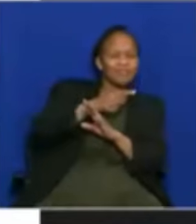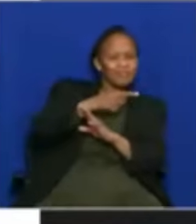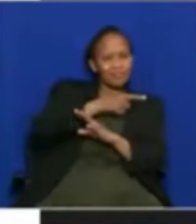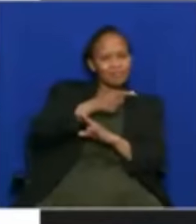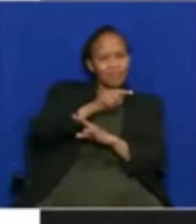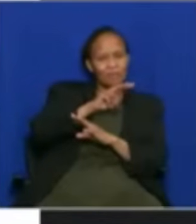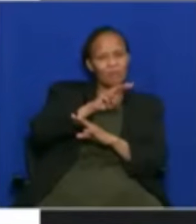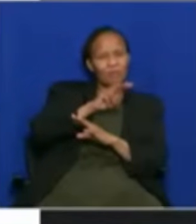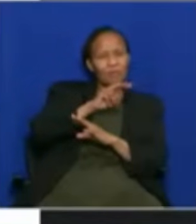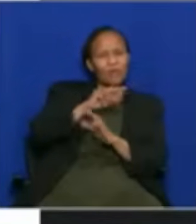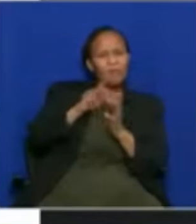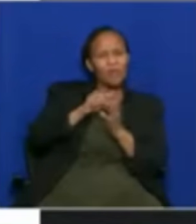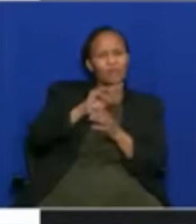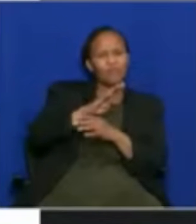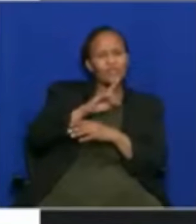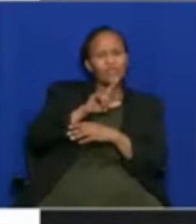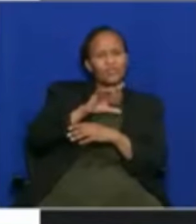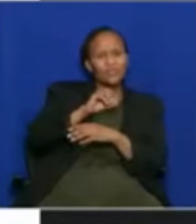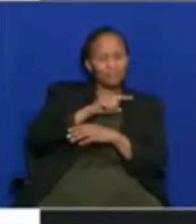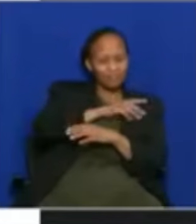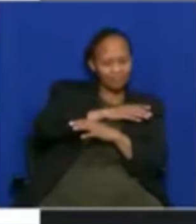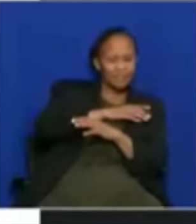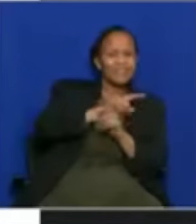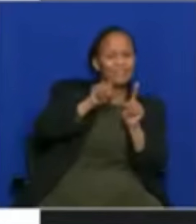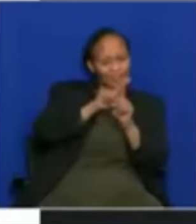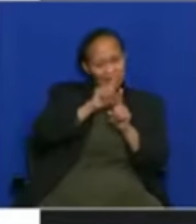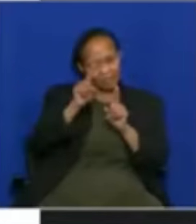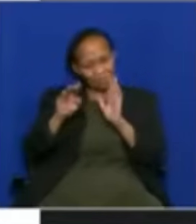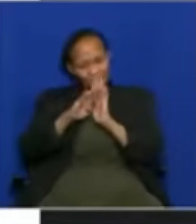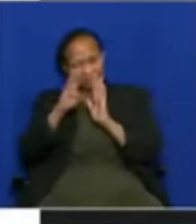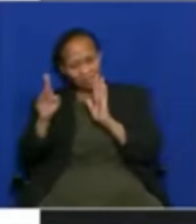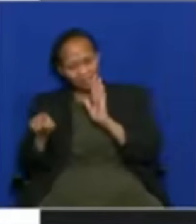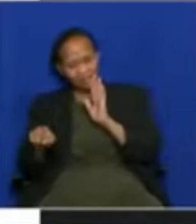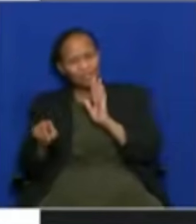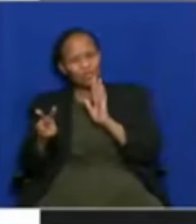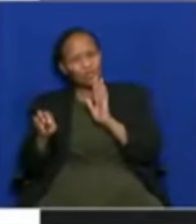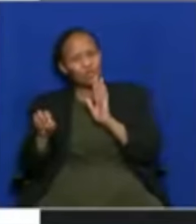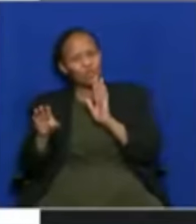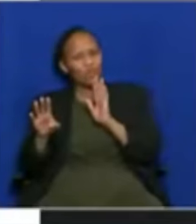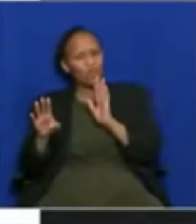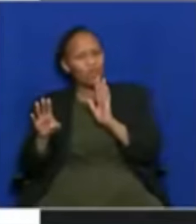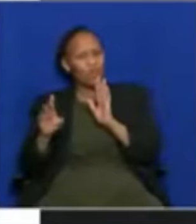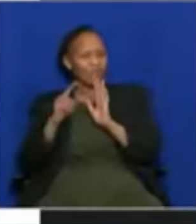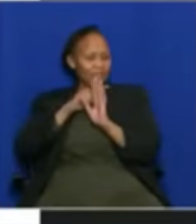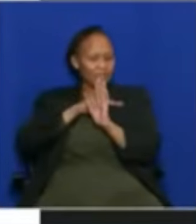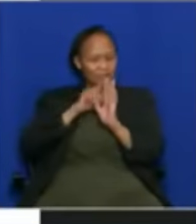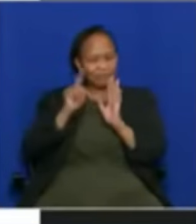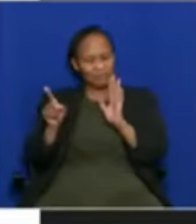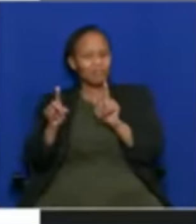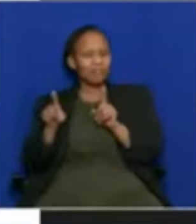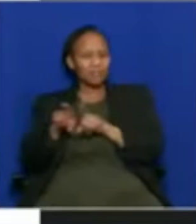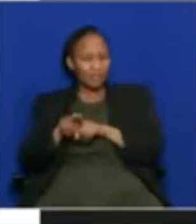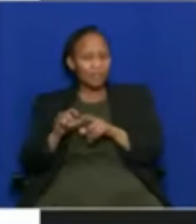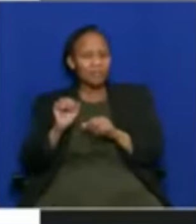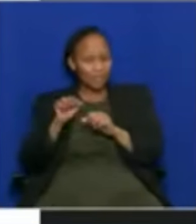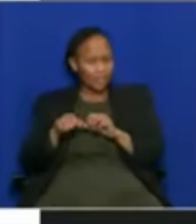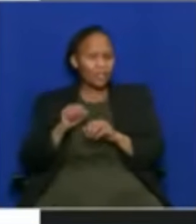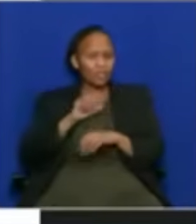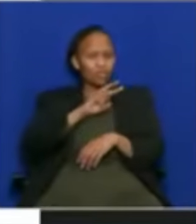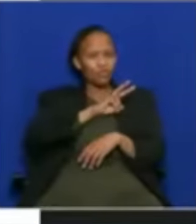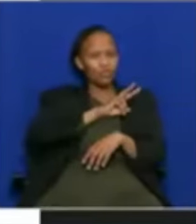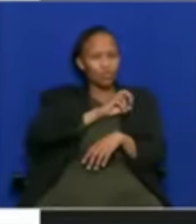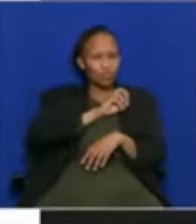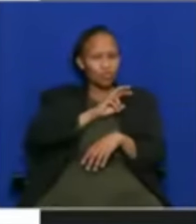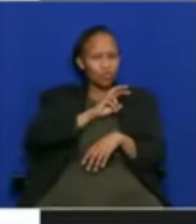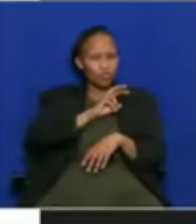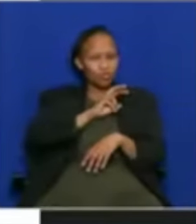it's exactly that. Chair, yes, 2022, 2023, when you look, Chair, what I